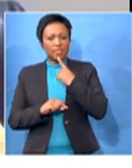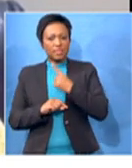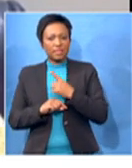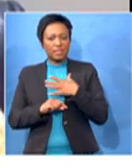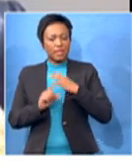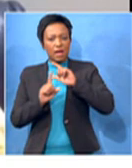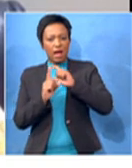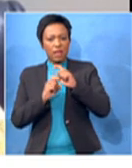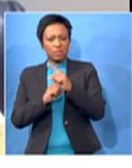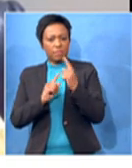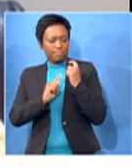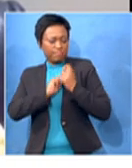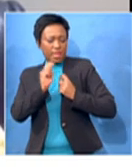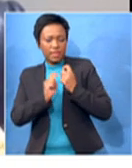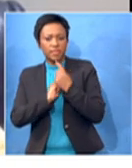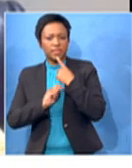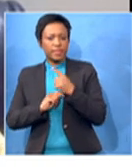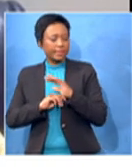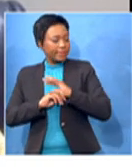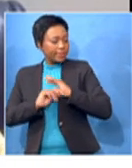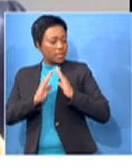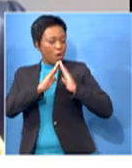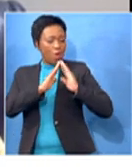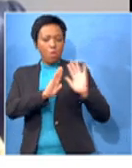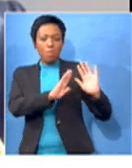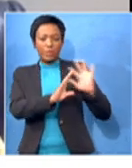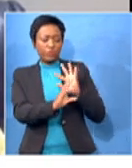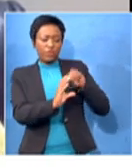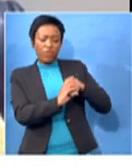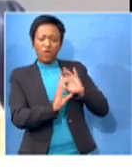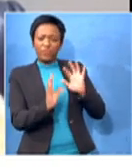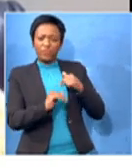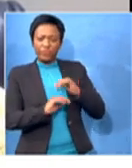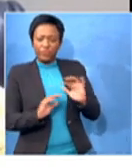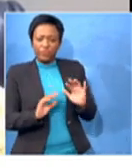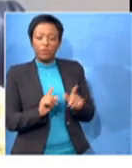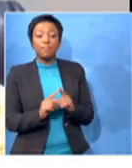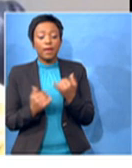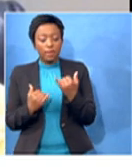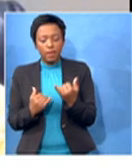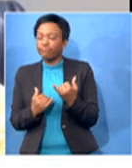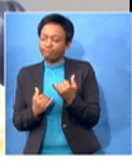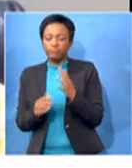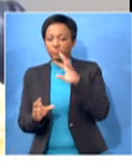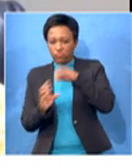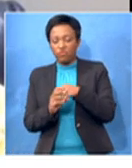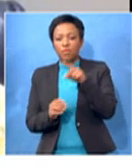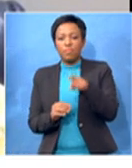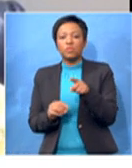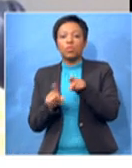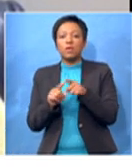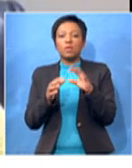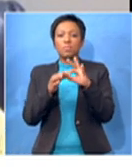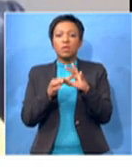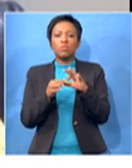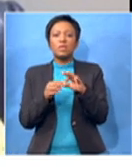culture or tradition tells us that you should not get involved in other people's affairs. But we do get involved in other people's affairs in a